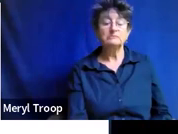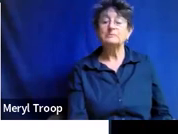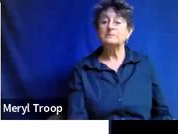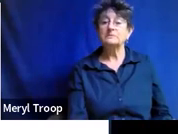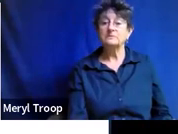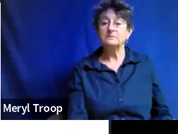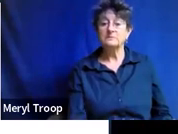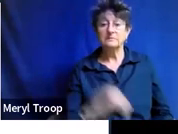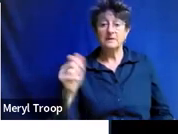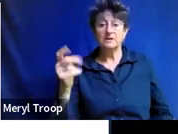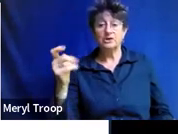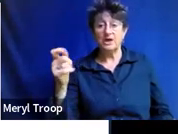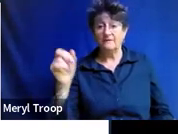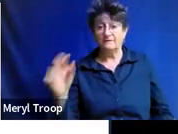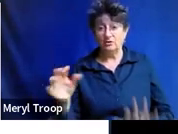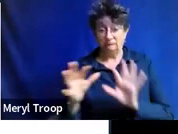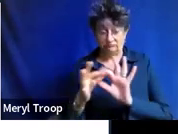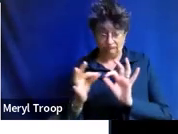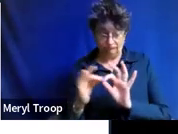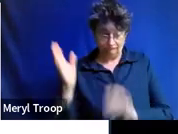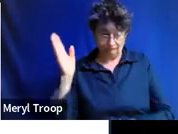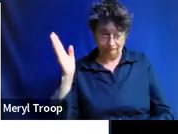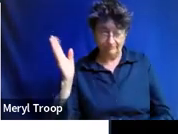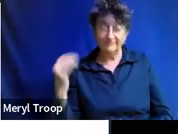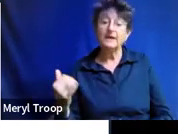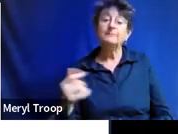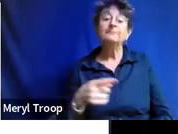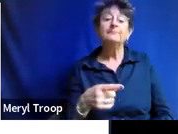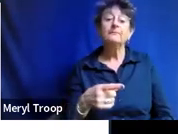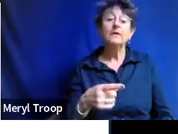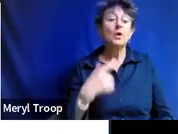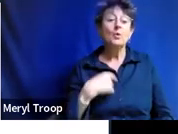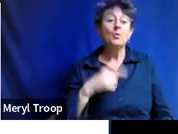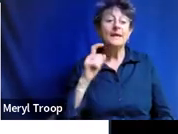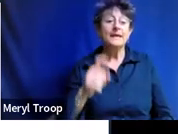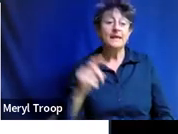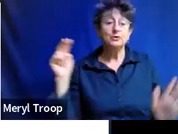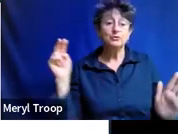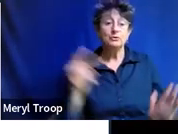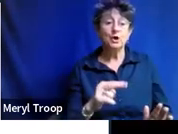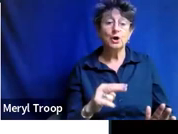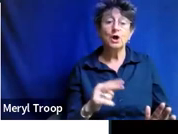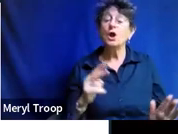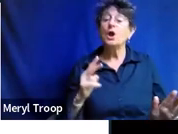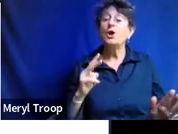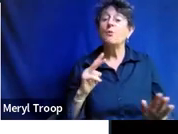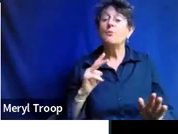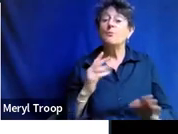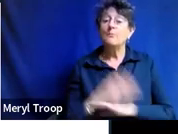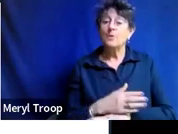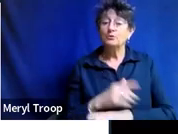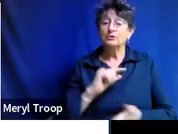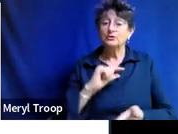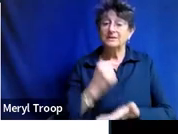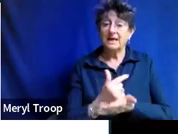All right, we need to look to see that the post-secondary goals must be based on age-appropriate